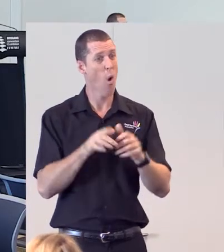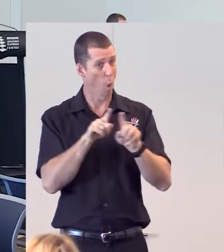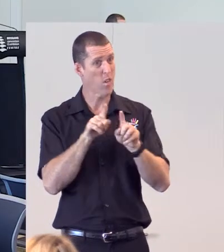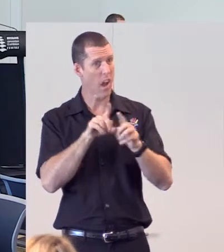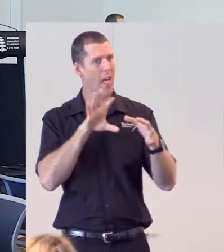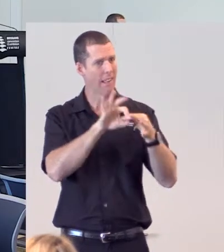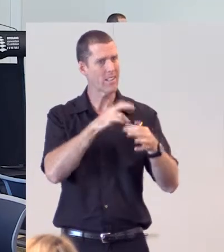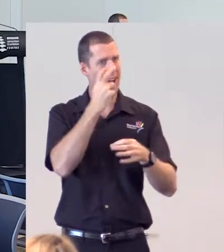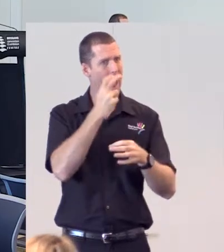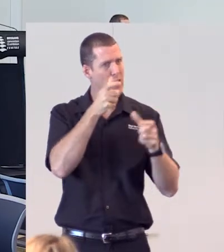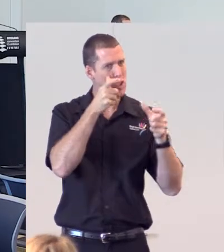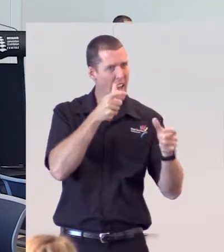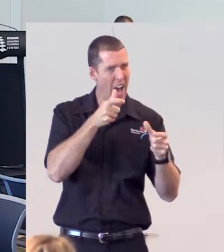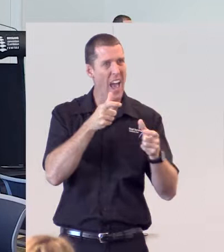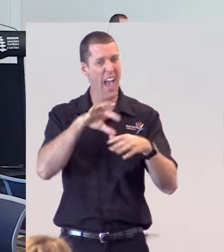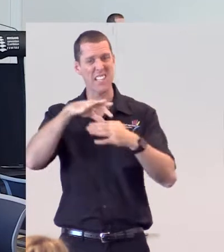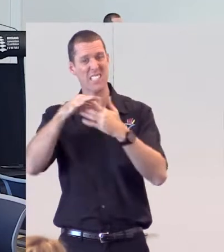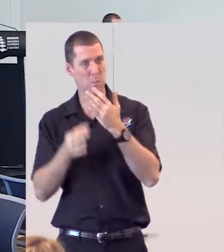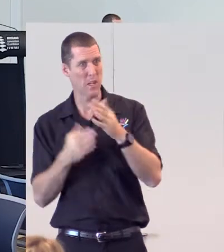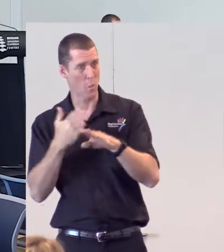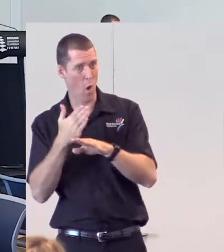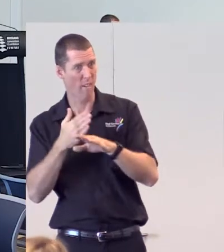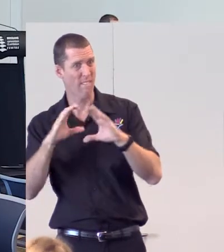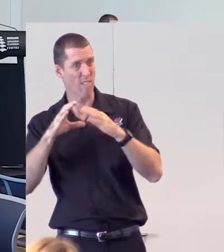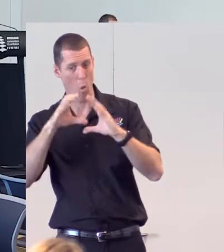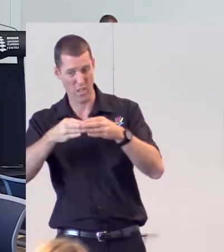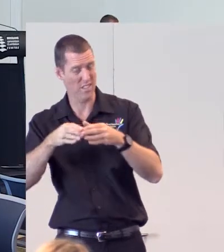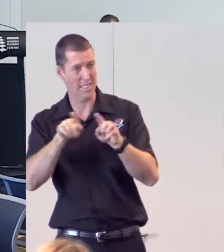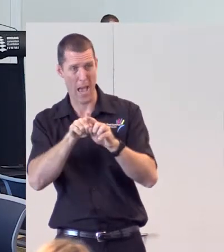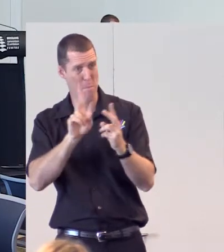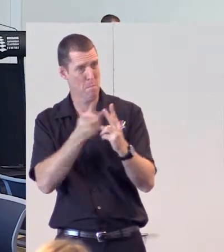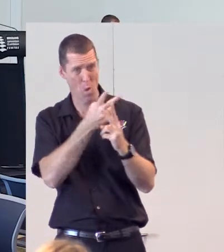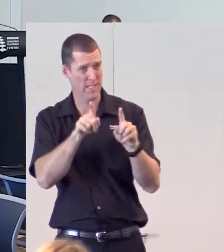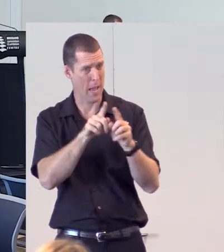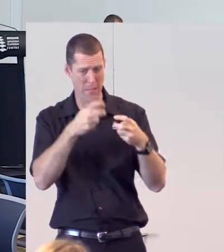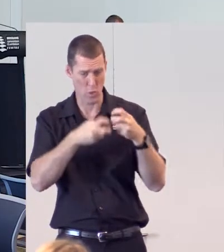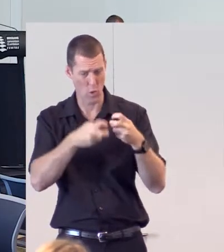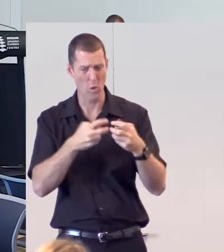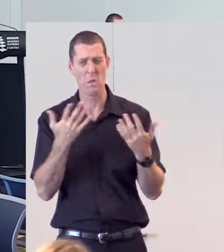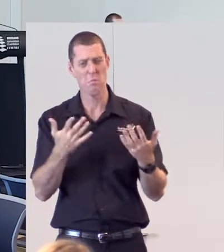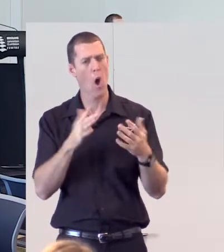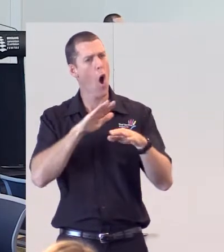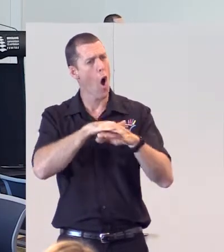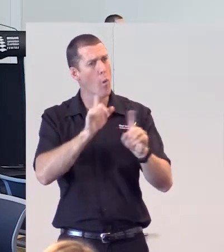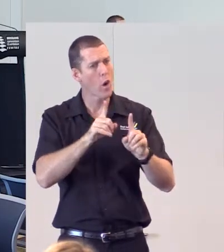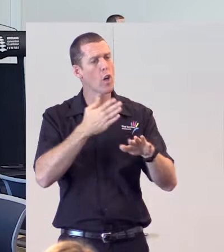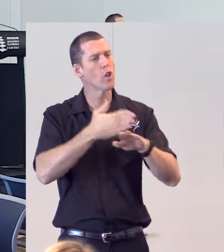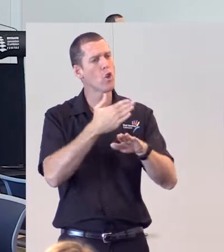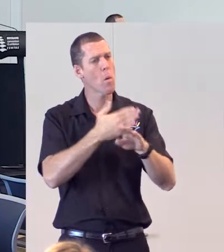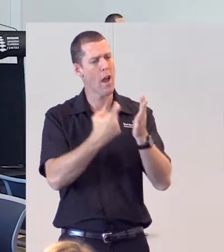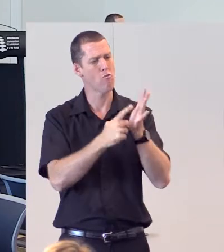care and community services workforce, this same issue. And it's around job and role